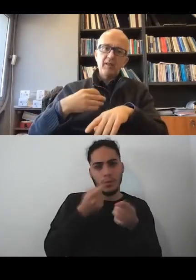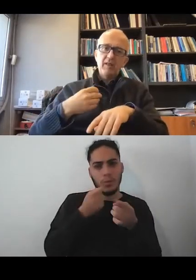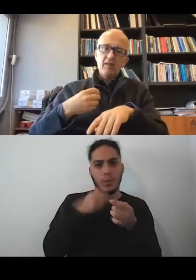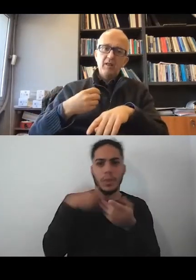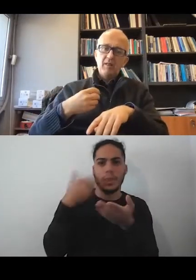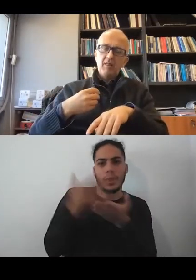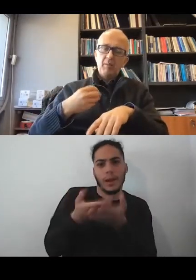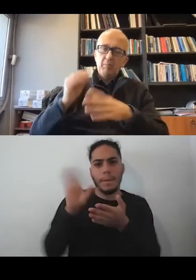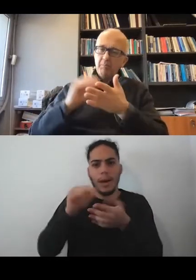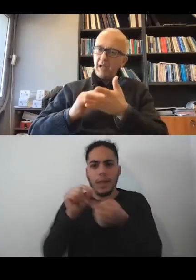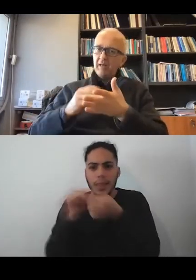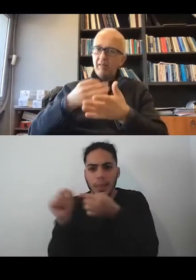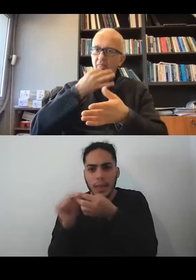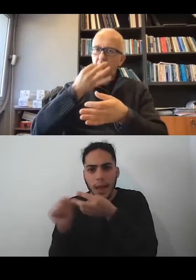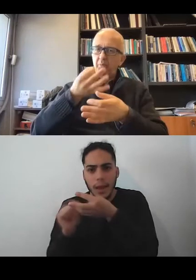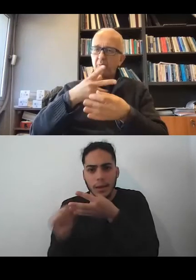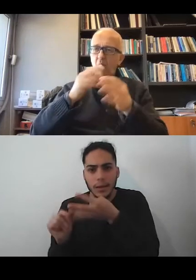presentation